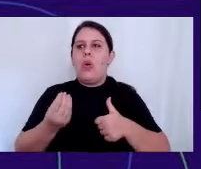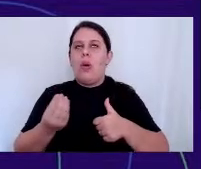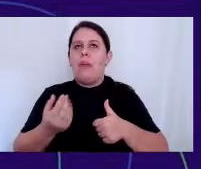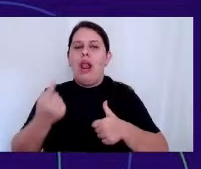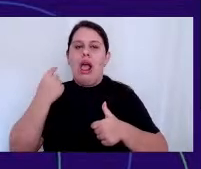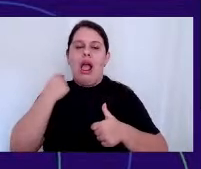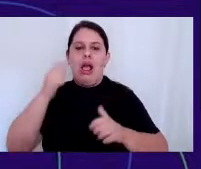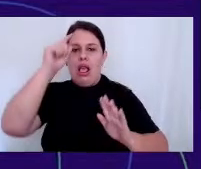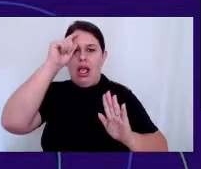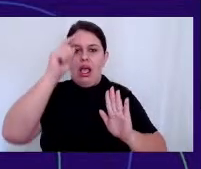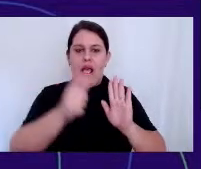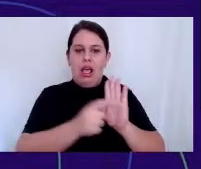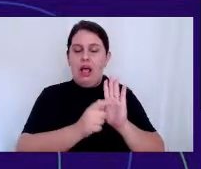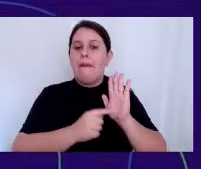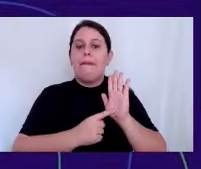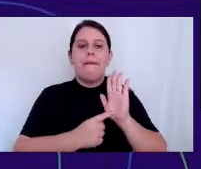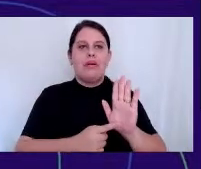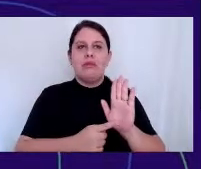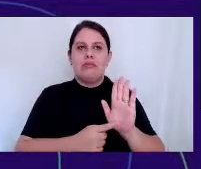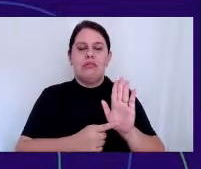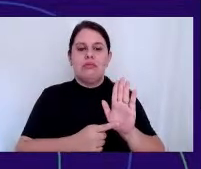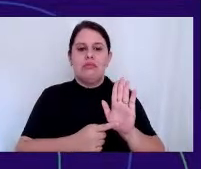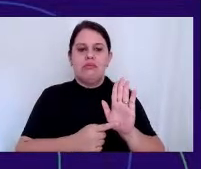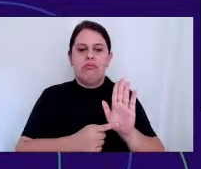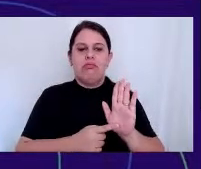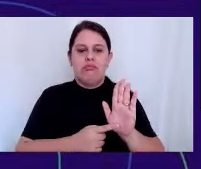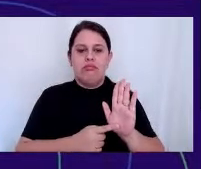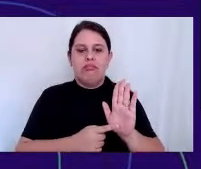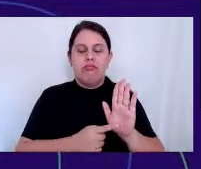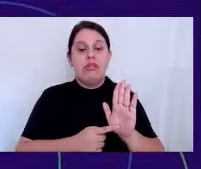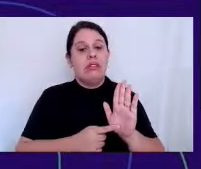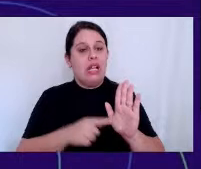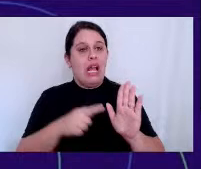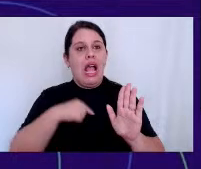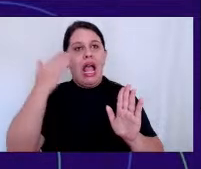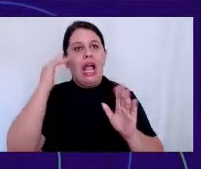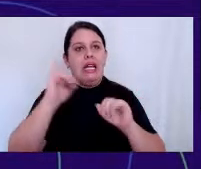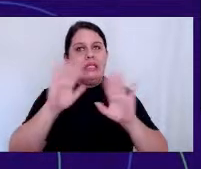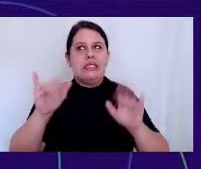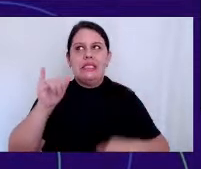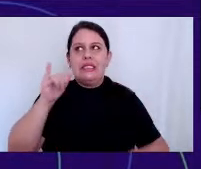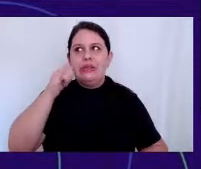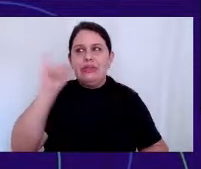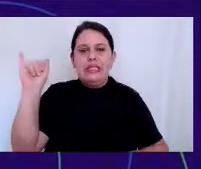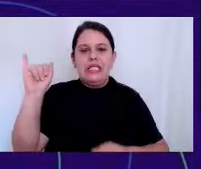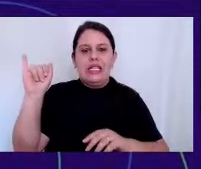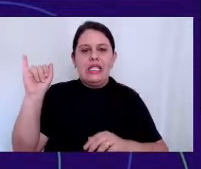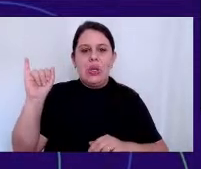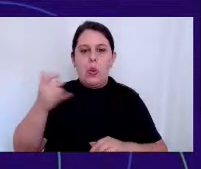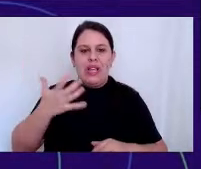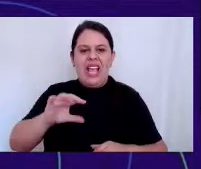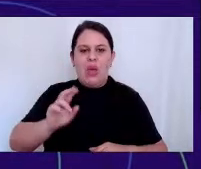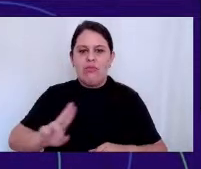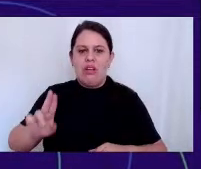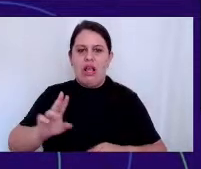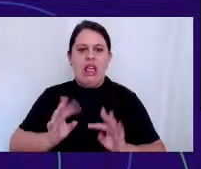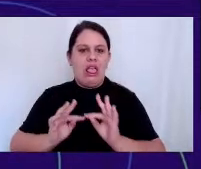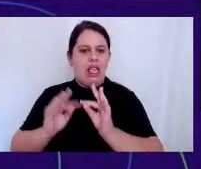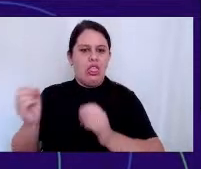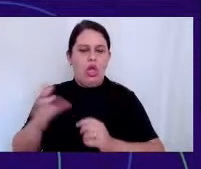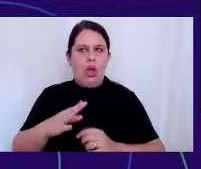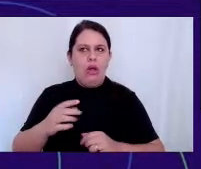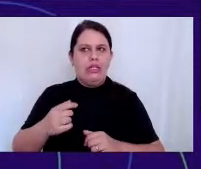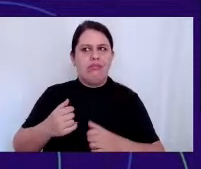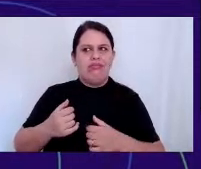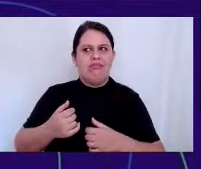we tend to avoid using it, right? There's a new technology. First, we are reluctant. We avoid to use. We avoid using